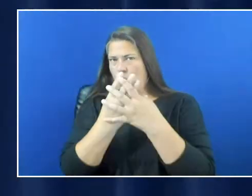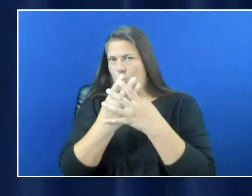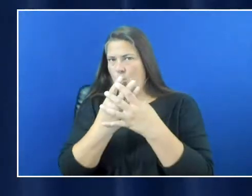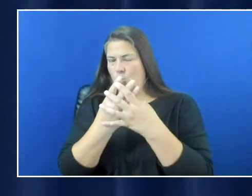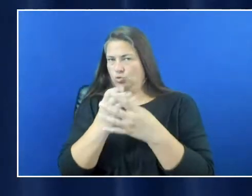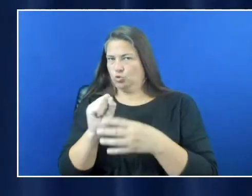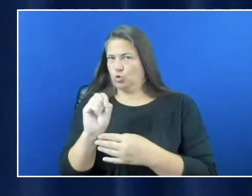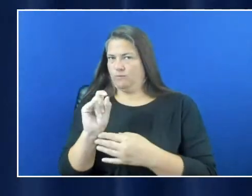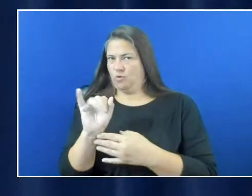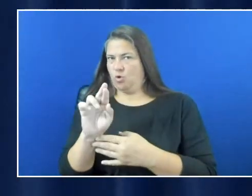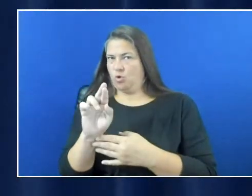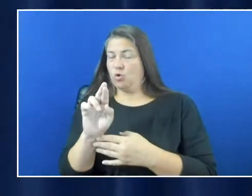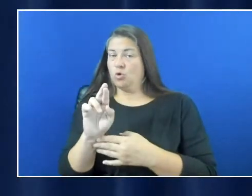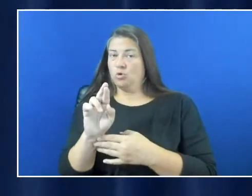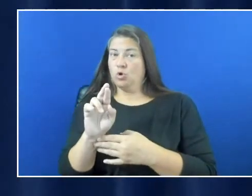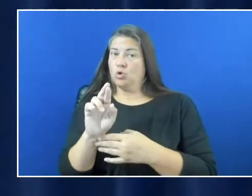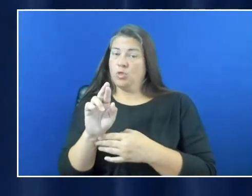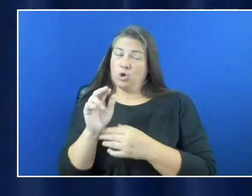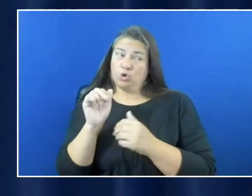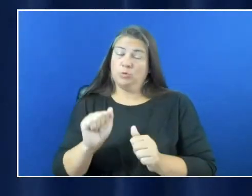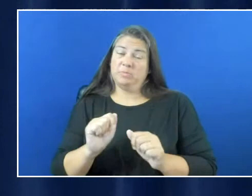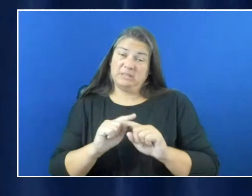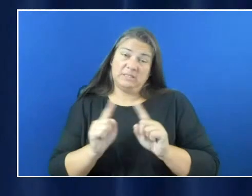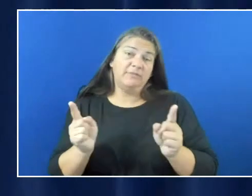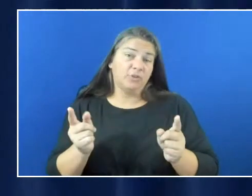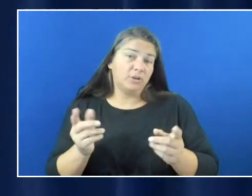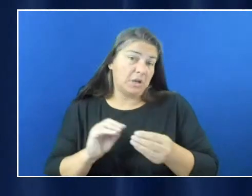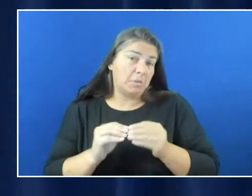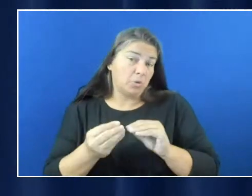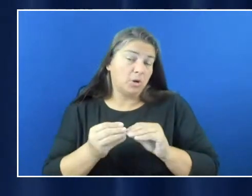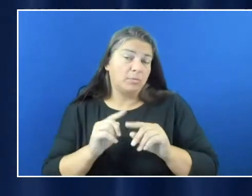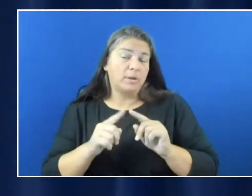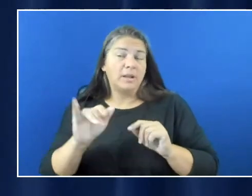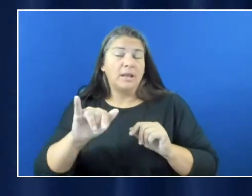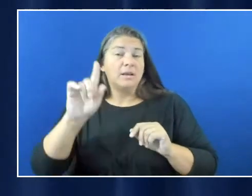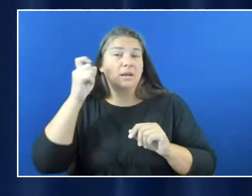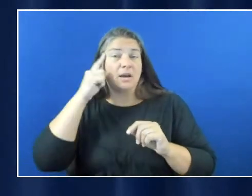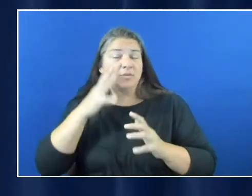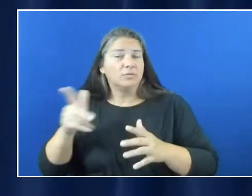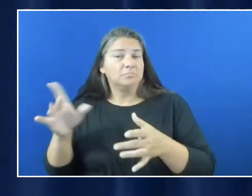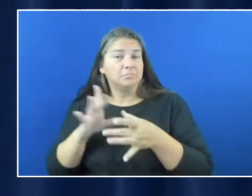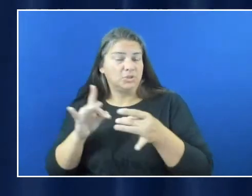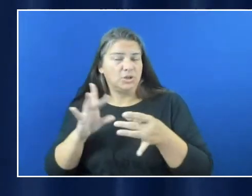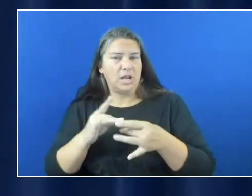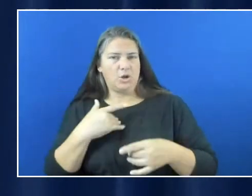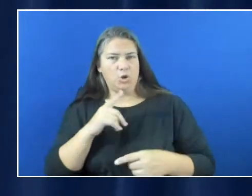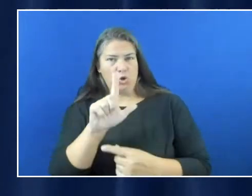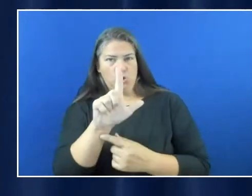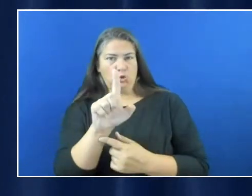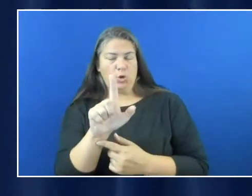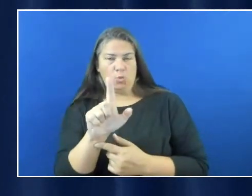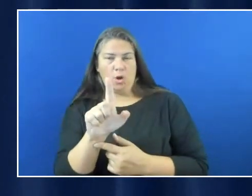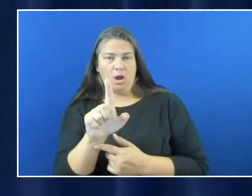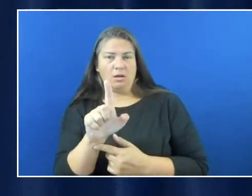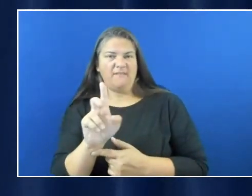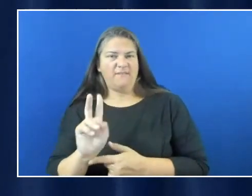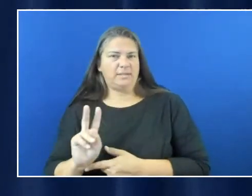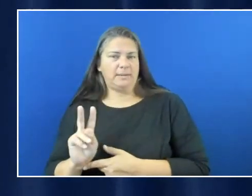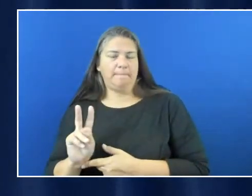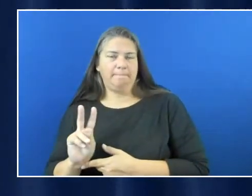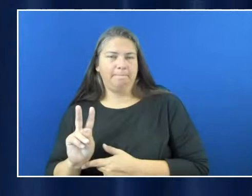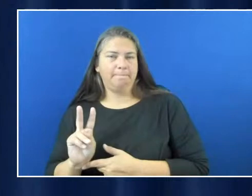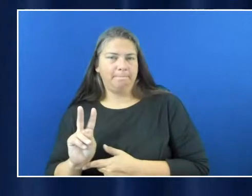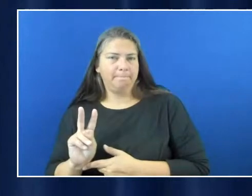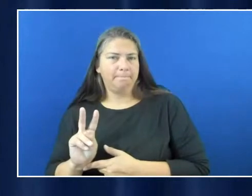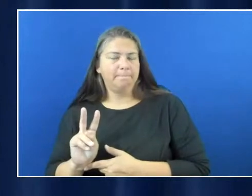number could ultimately change. And to the governor's mention about there were 21 victims that have